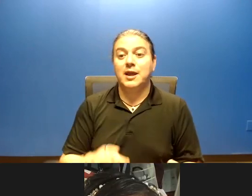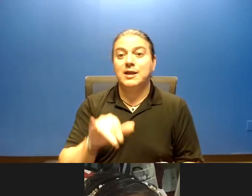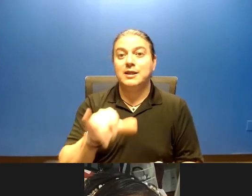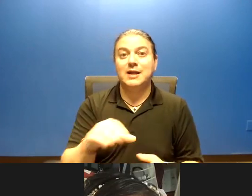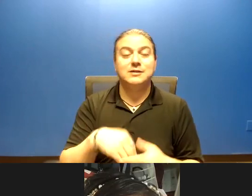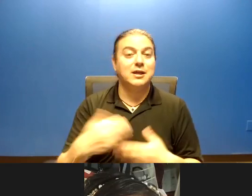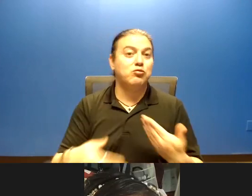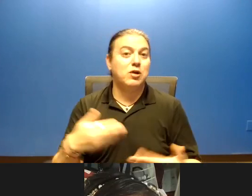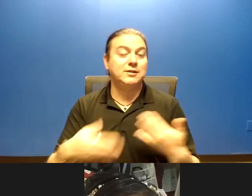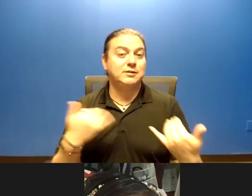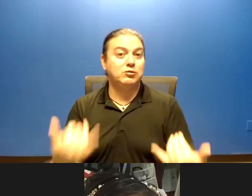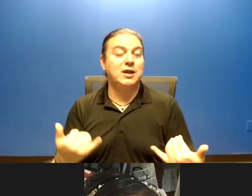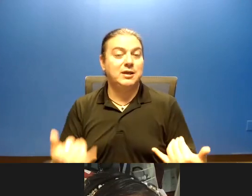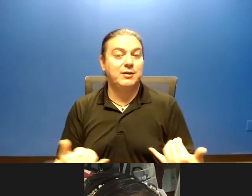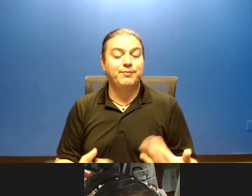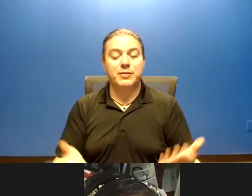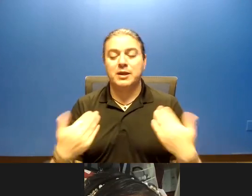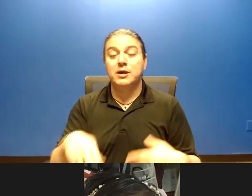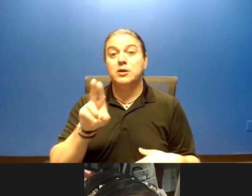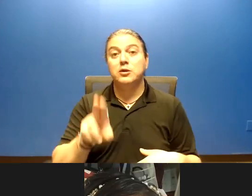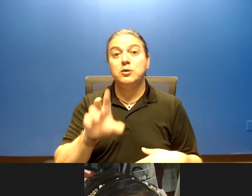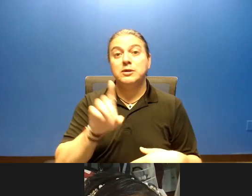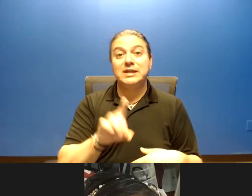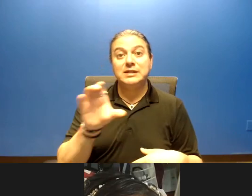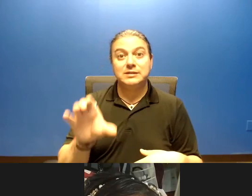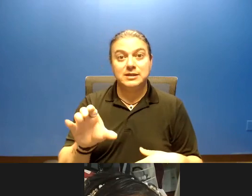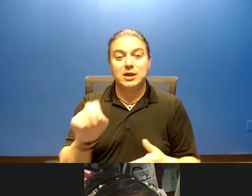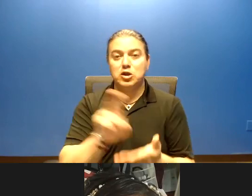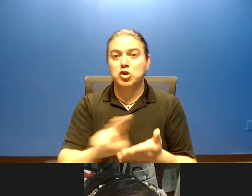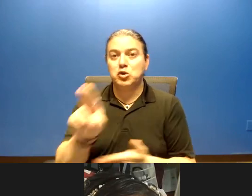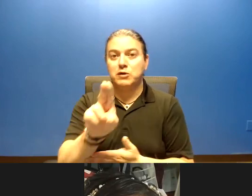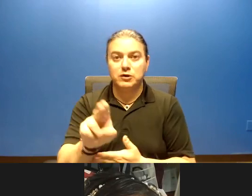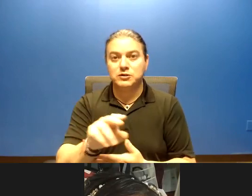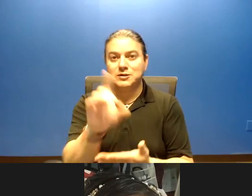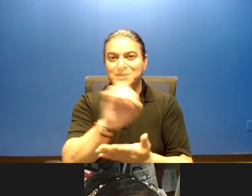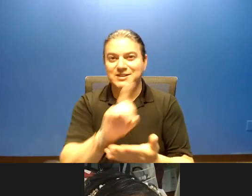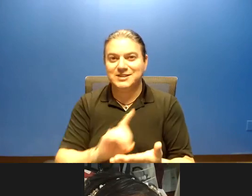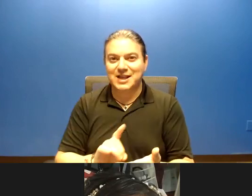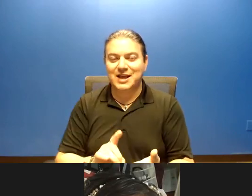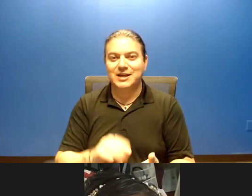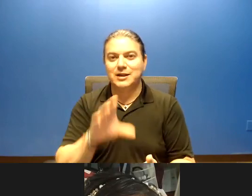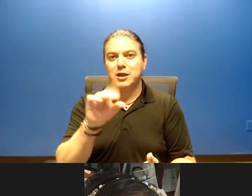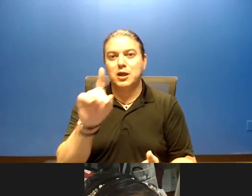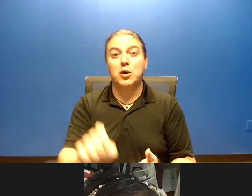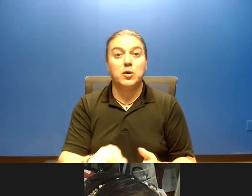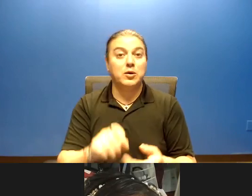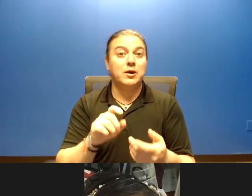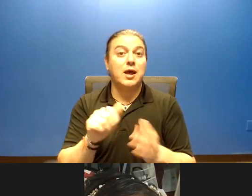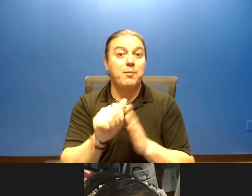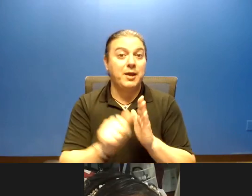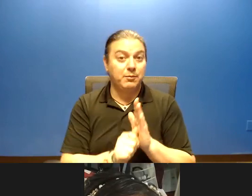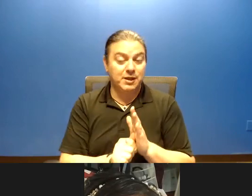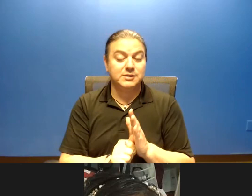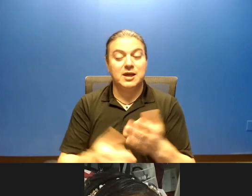process right now. The UDC, which are Universal Design Code amendments, are now accepting feedback from the community.